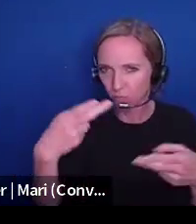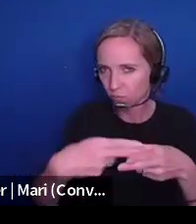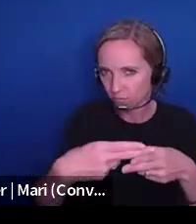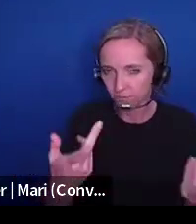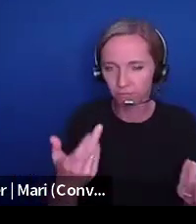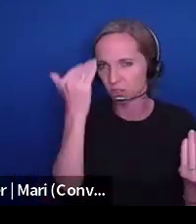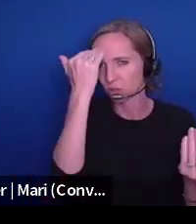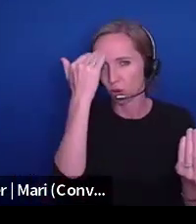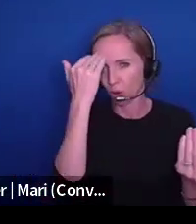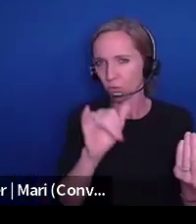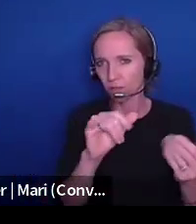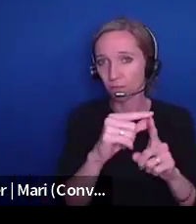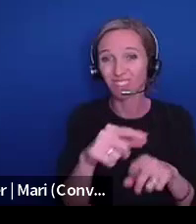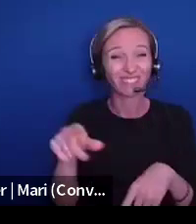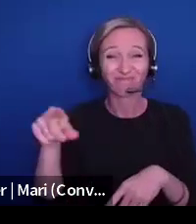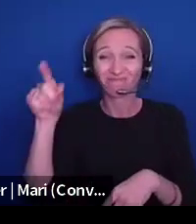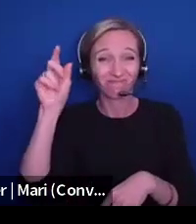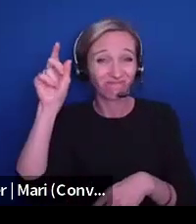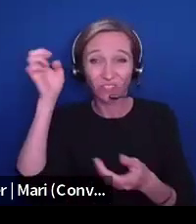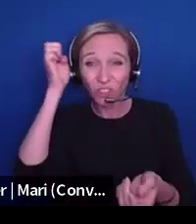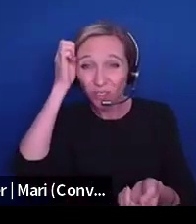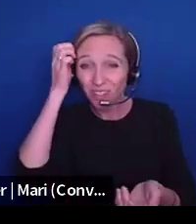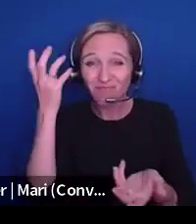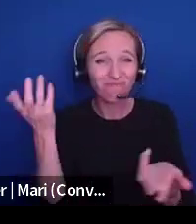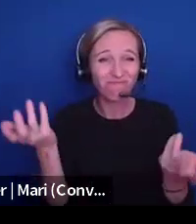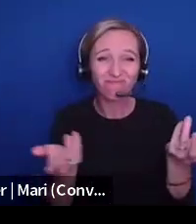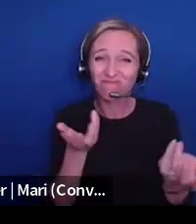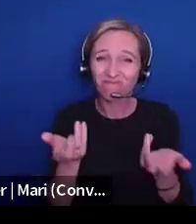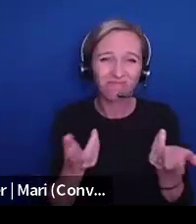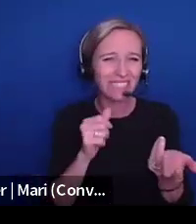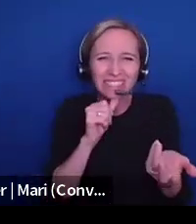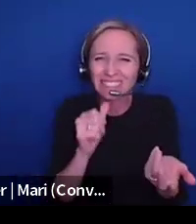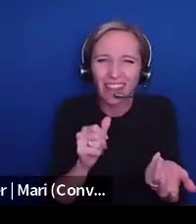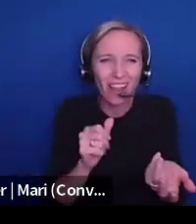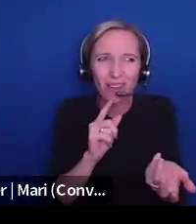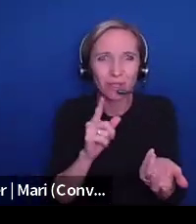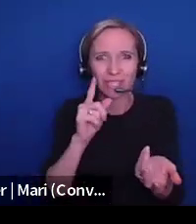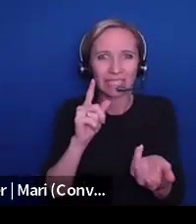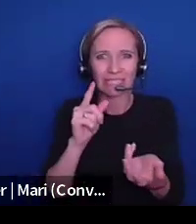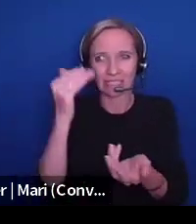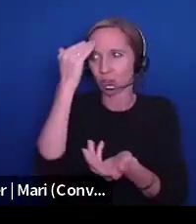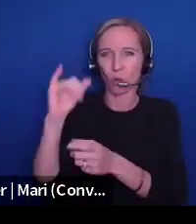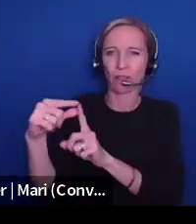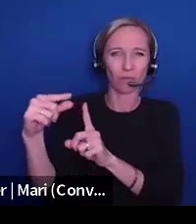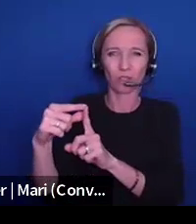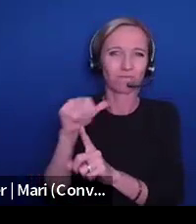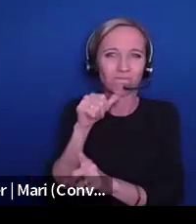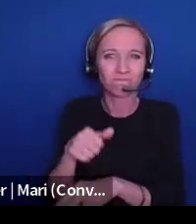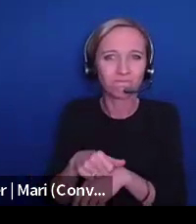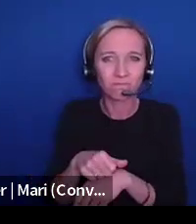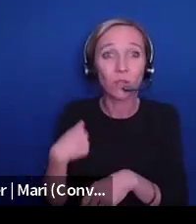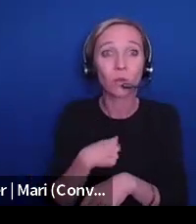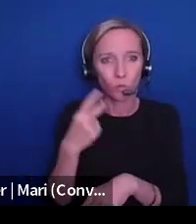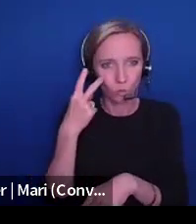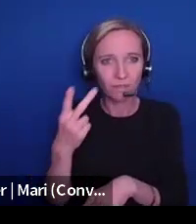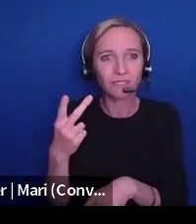and known, but in Europe it's not really well known, and we have seen also